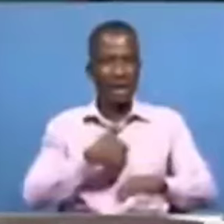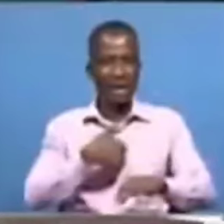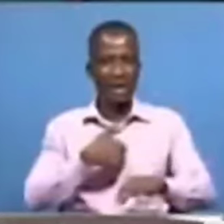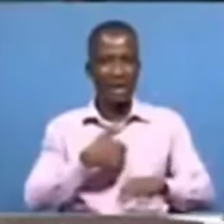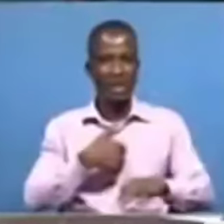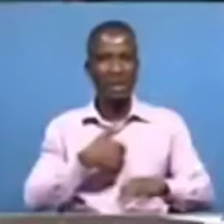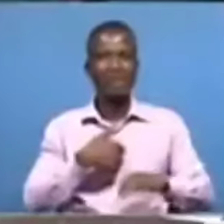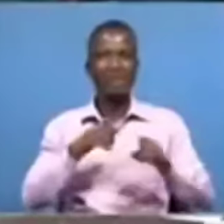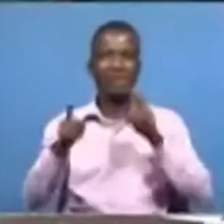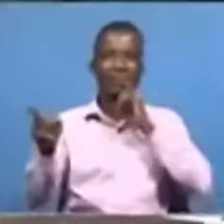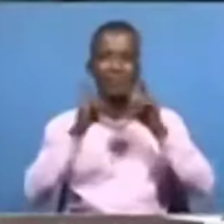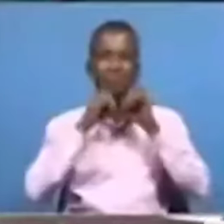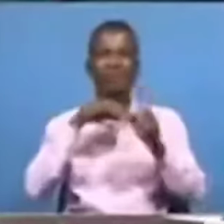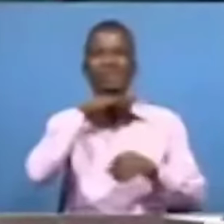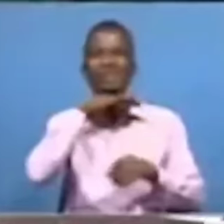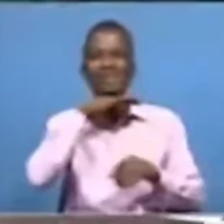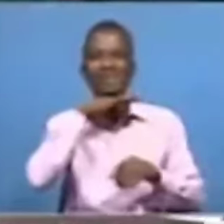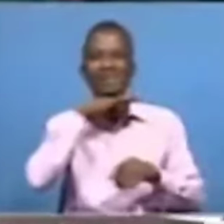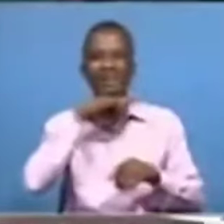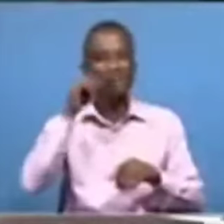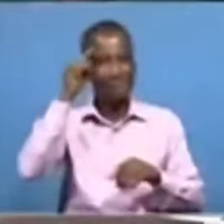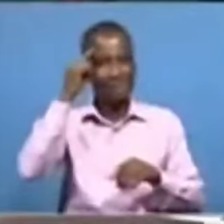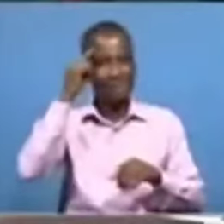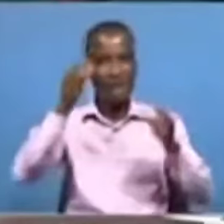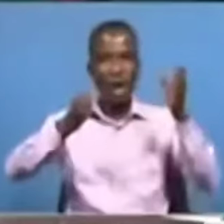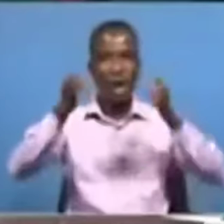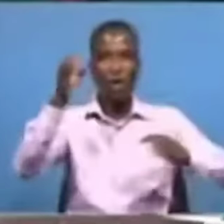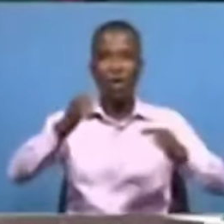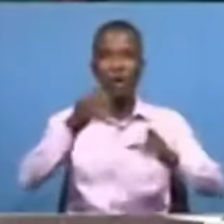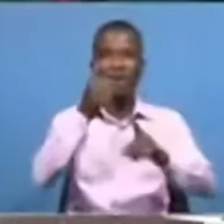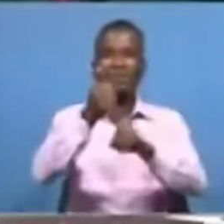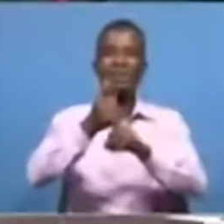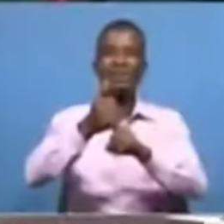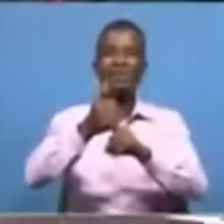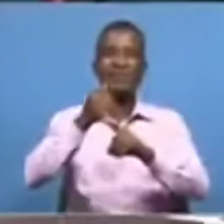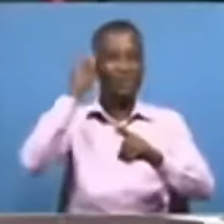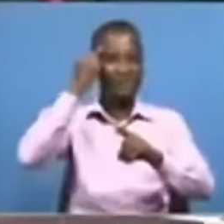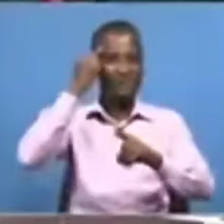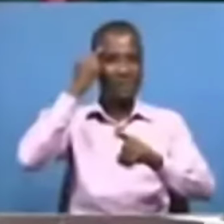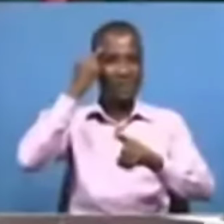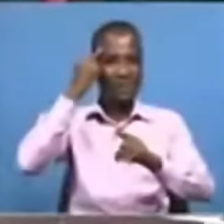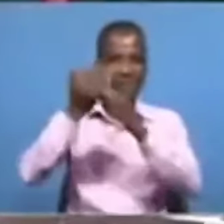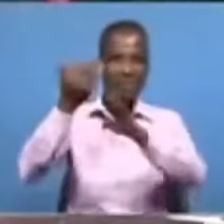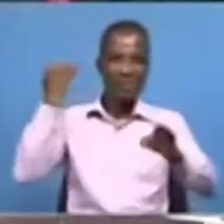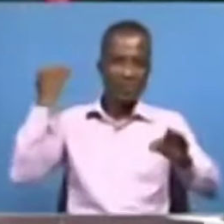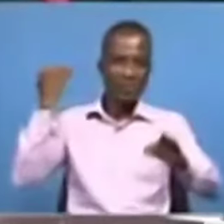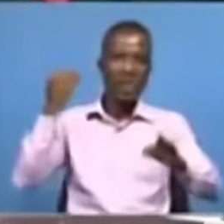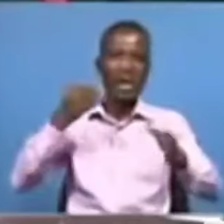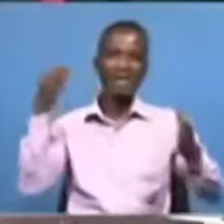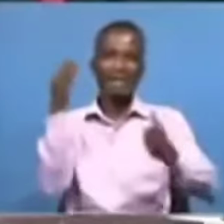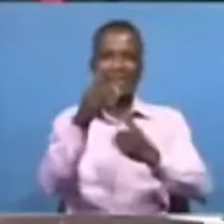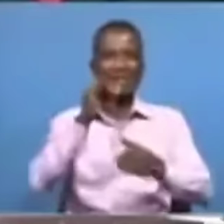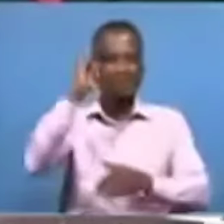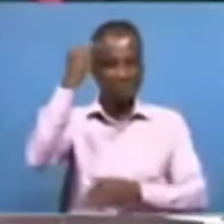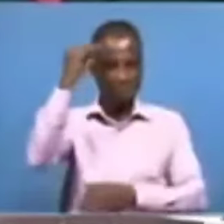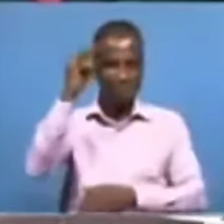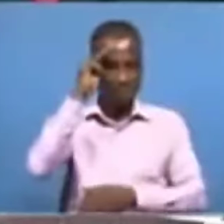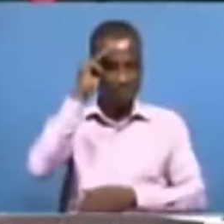actually crossed the line in suggesting that the court had a predetermined agenda, among others, to rule against the